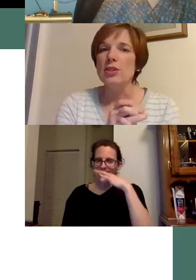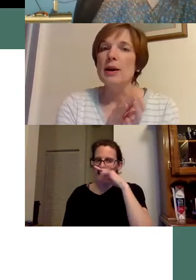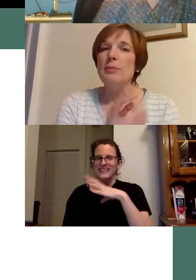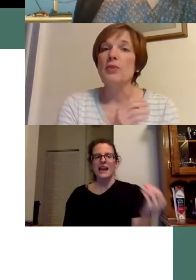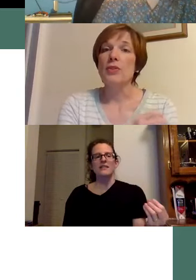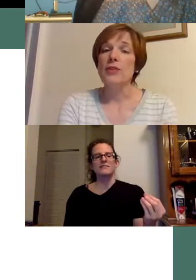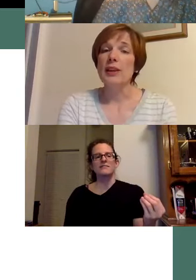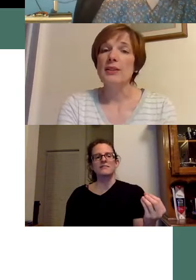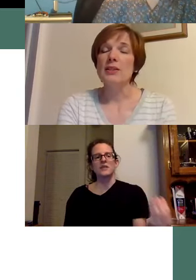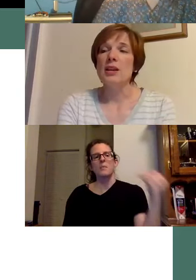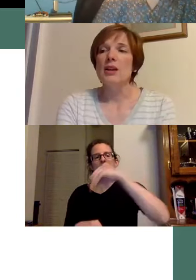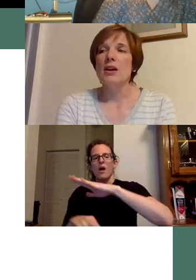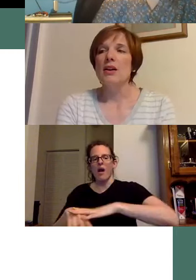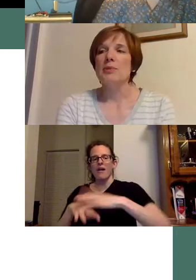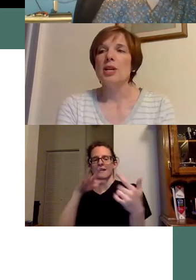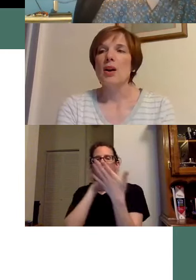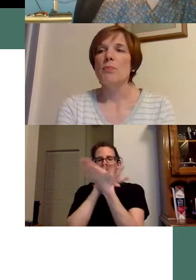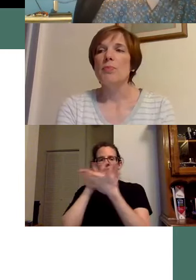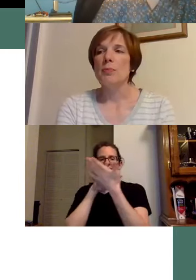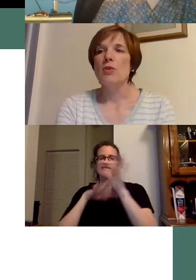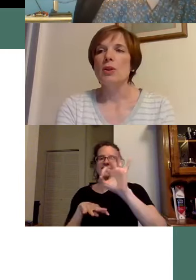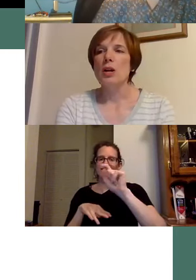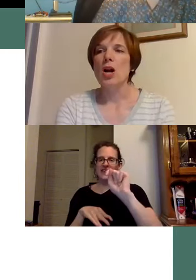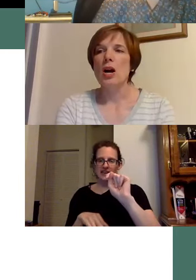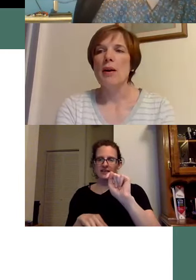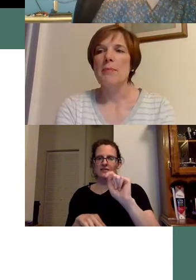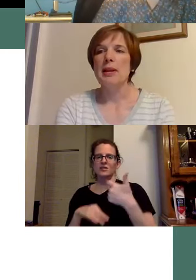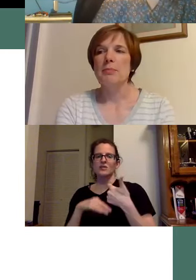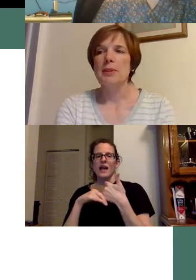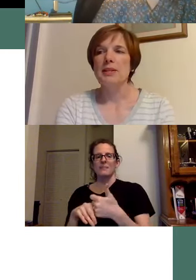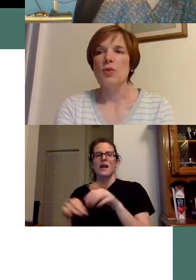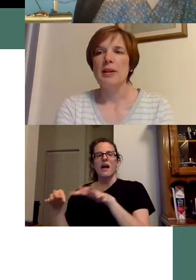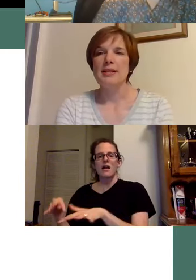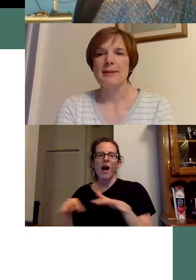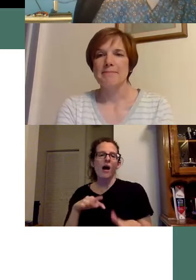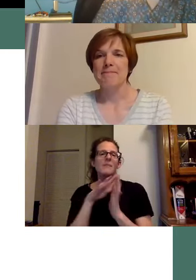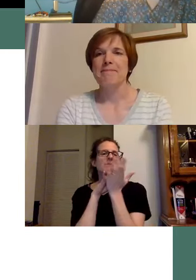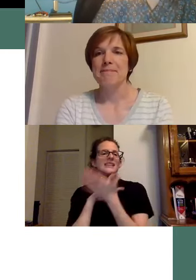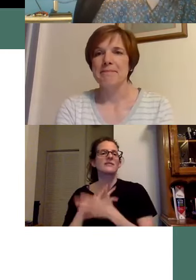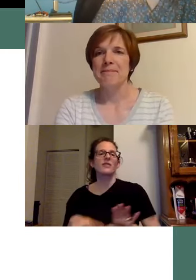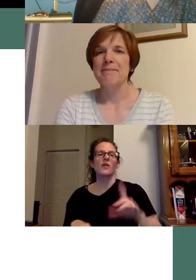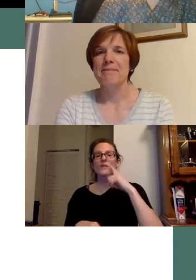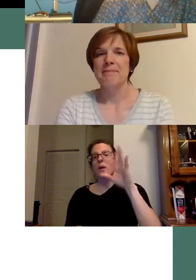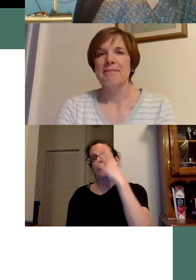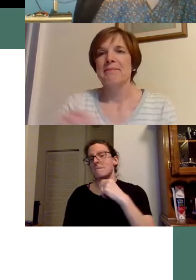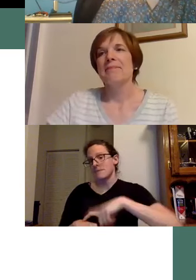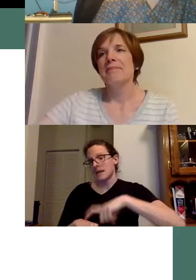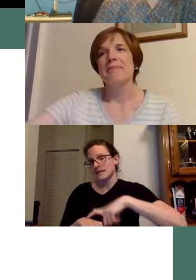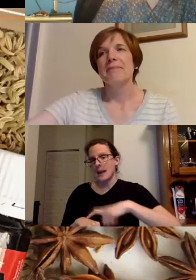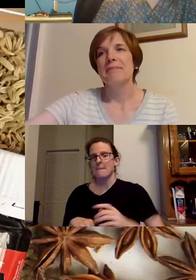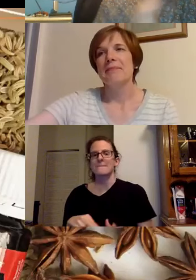directly to the bottom of your feet to help promote a calm and peaceful bedtime.